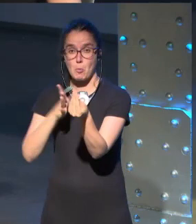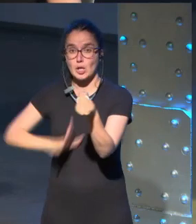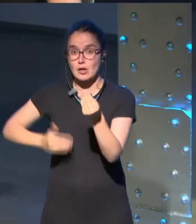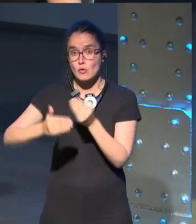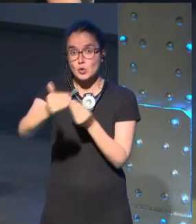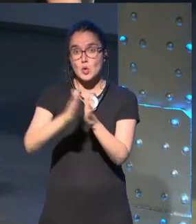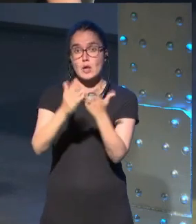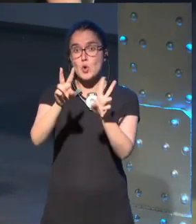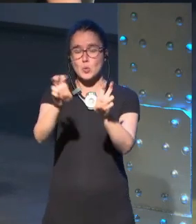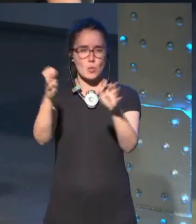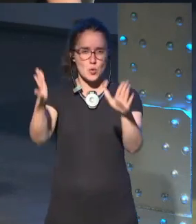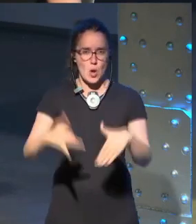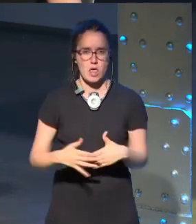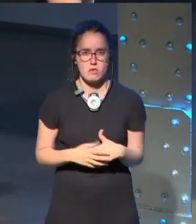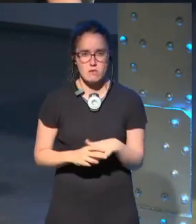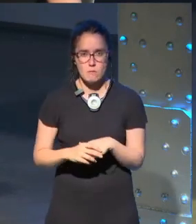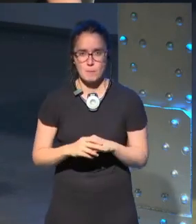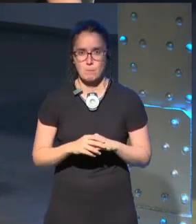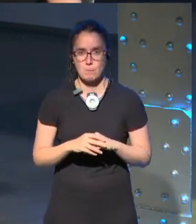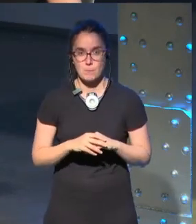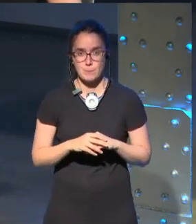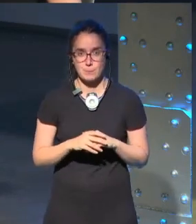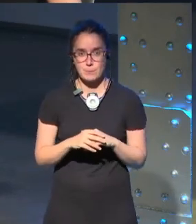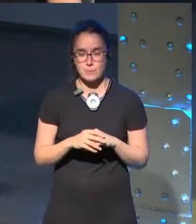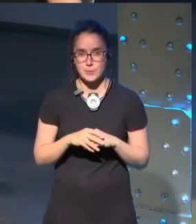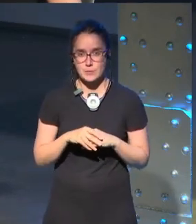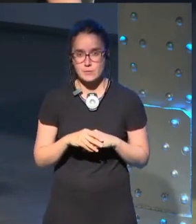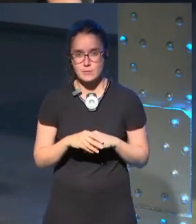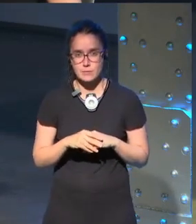I can, I'm going to cram it all in case I don't get any more good ideas?